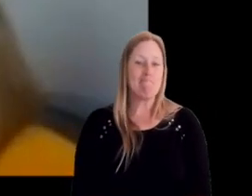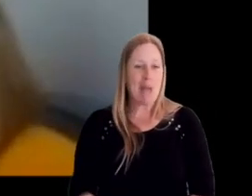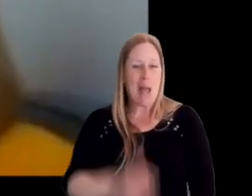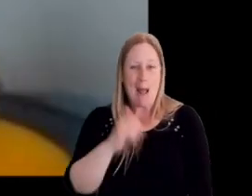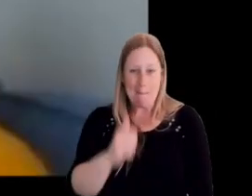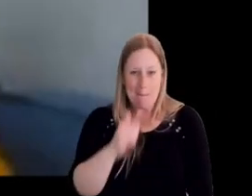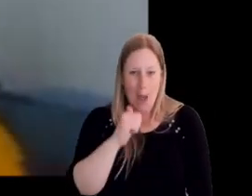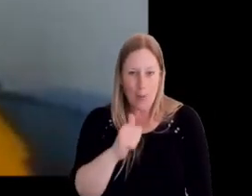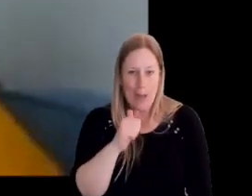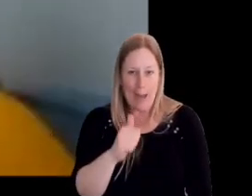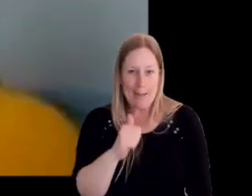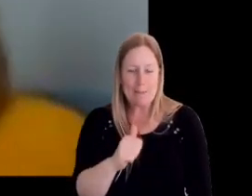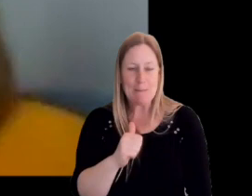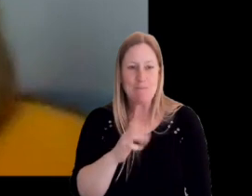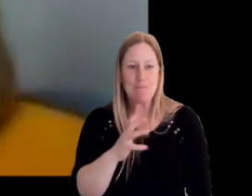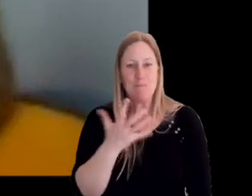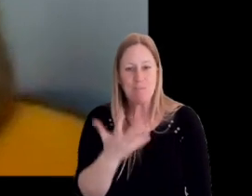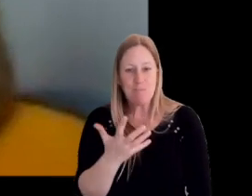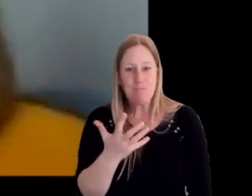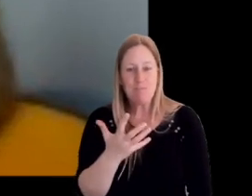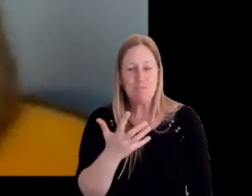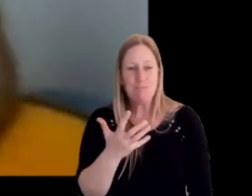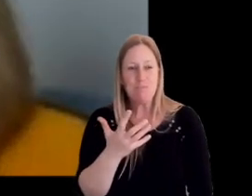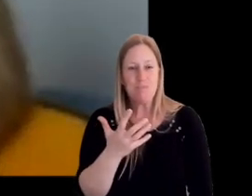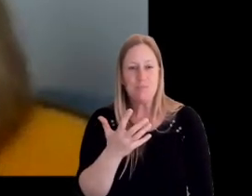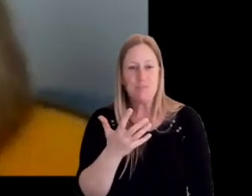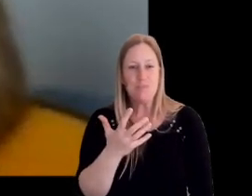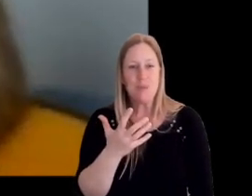right, okay.